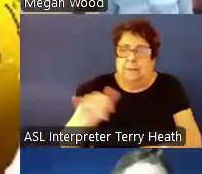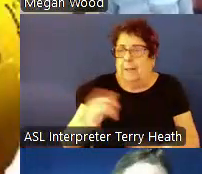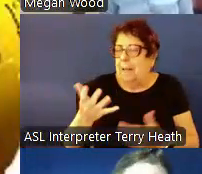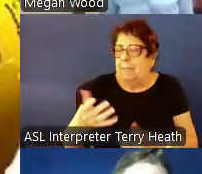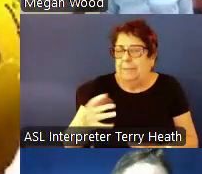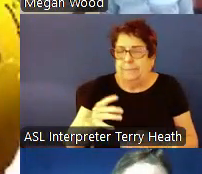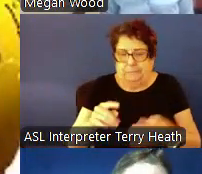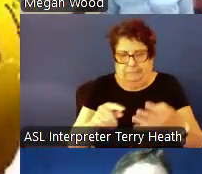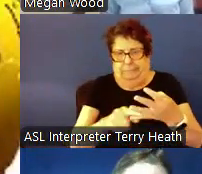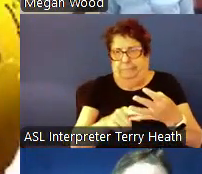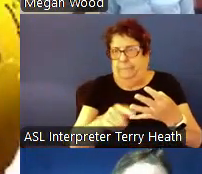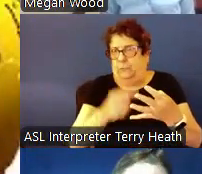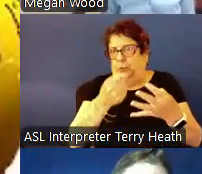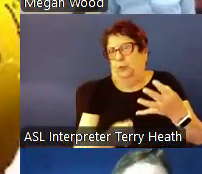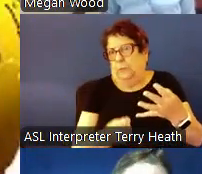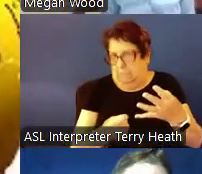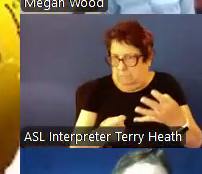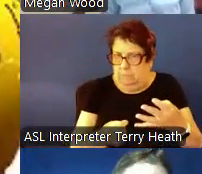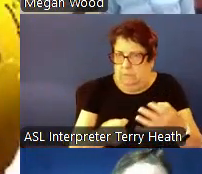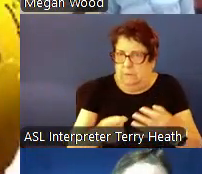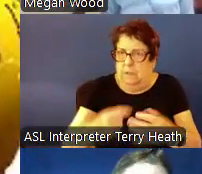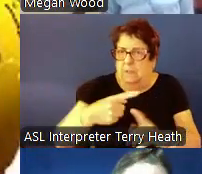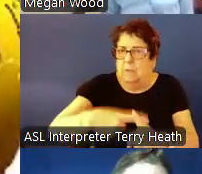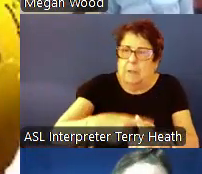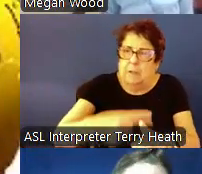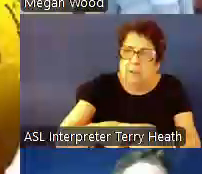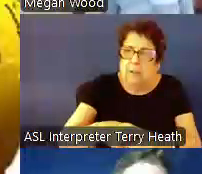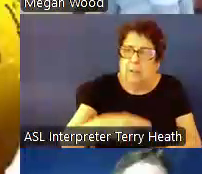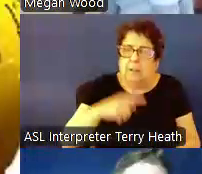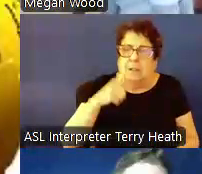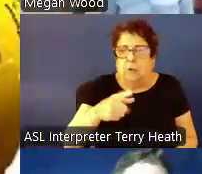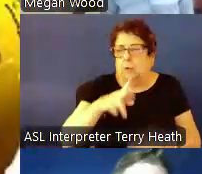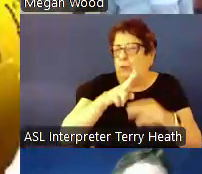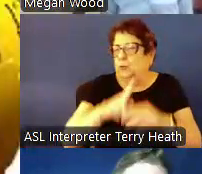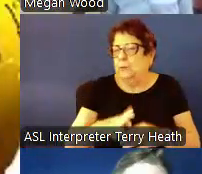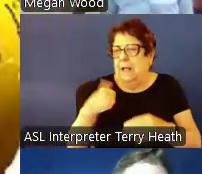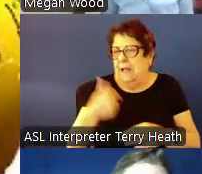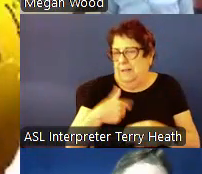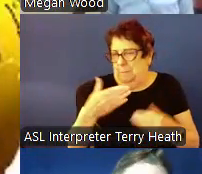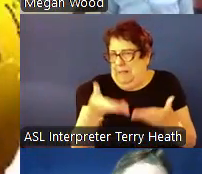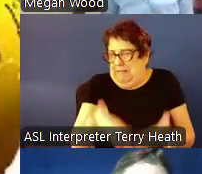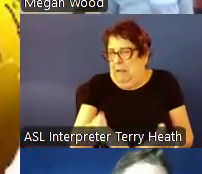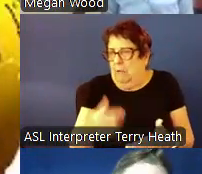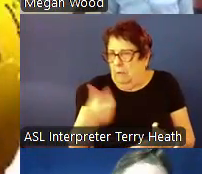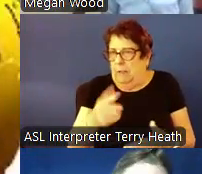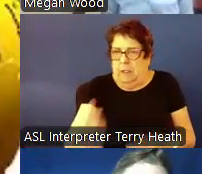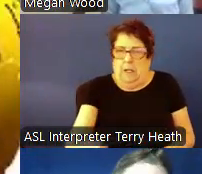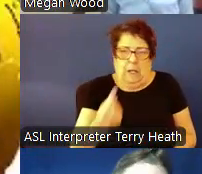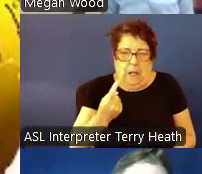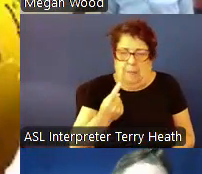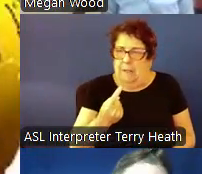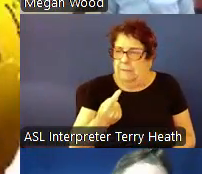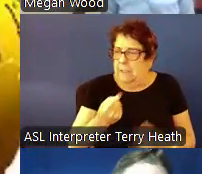being there. They can come up to us and ask any questions, apply for benefits. We can make appointments with them.